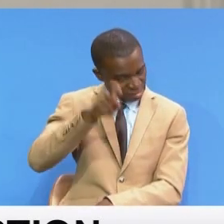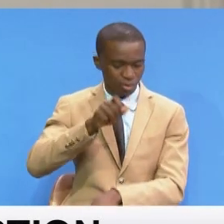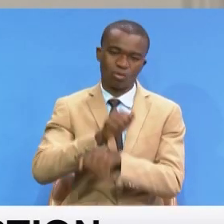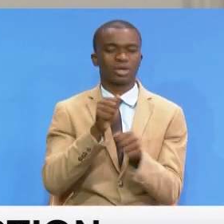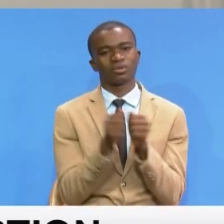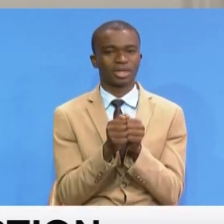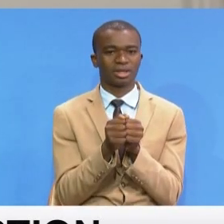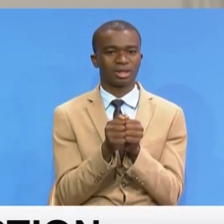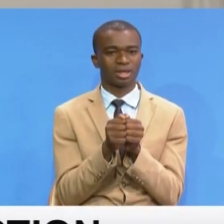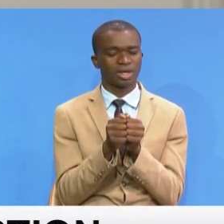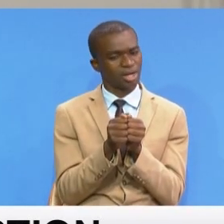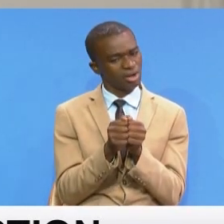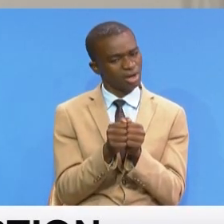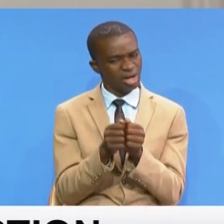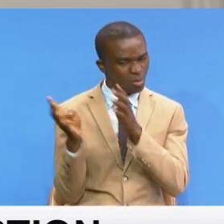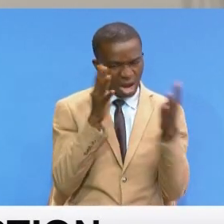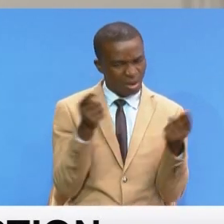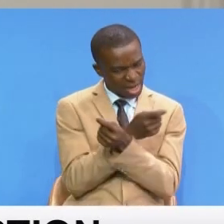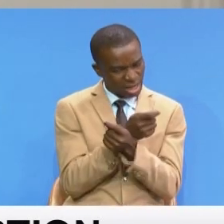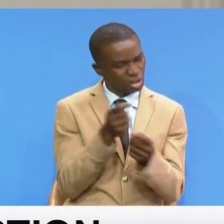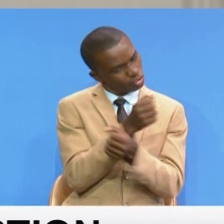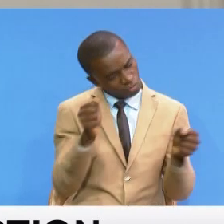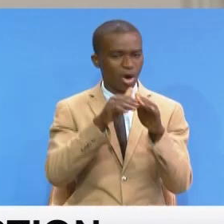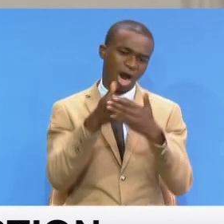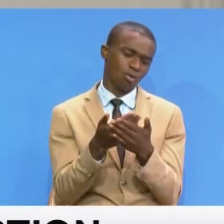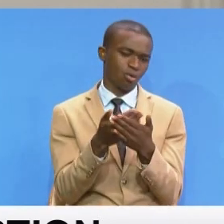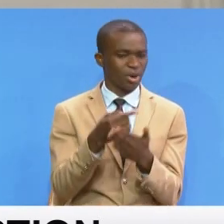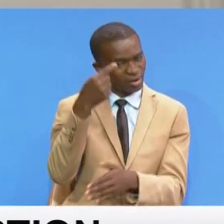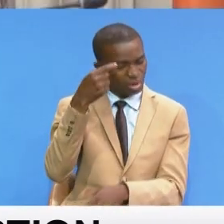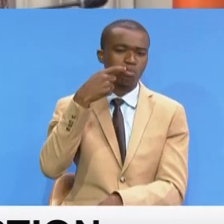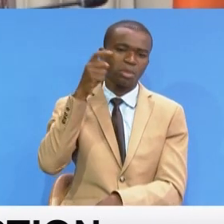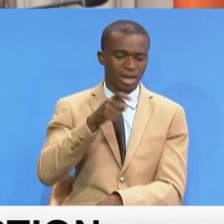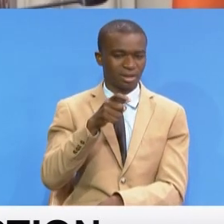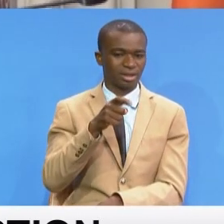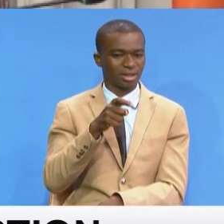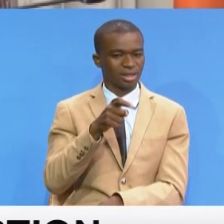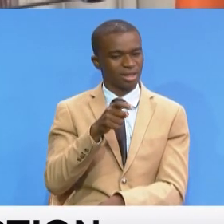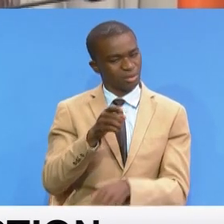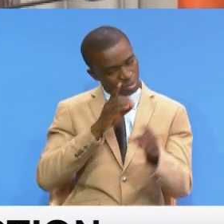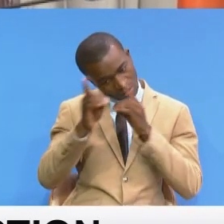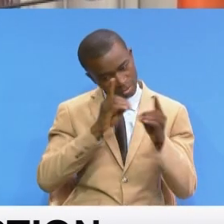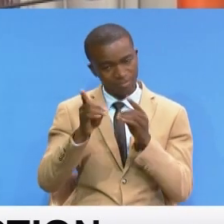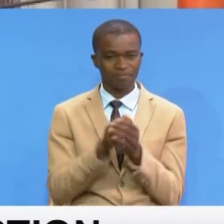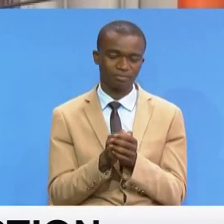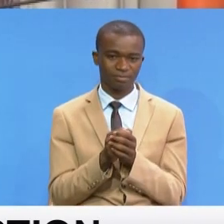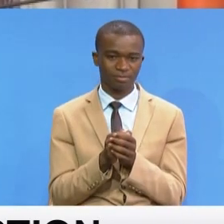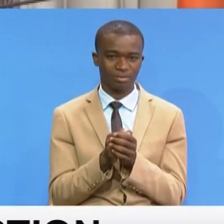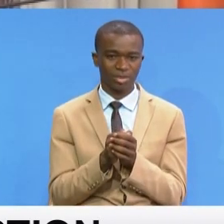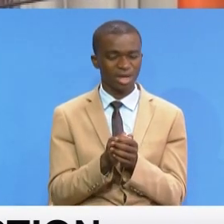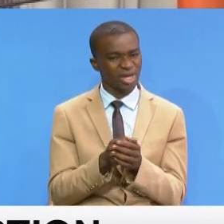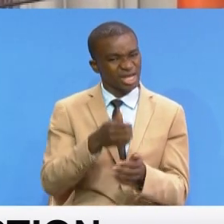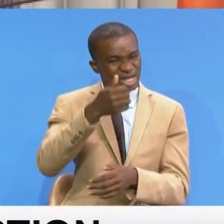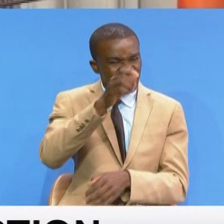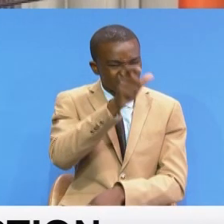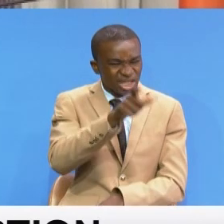and look for solutions to those problems. Each province was represented by 5 chiefs.